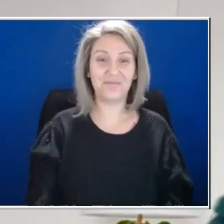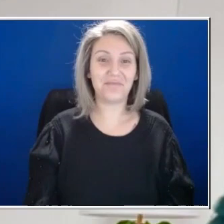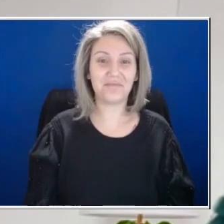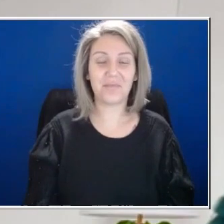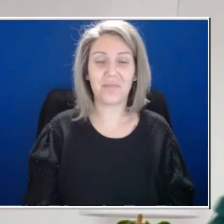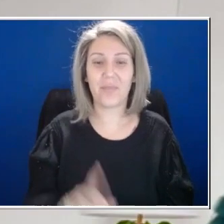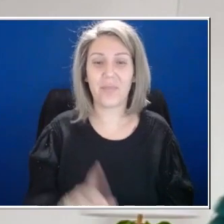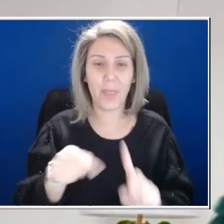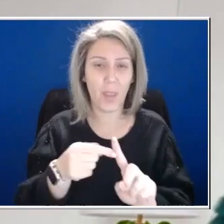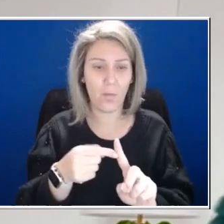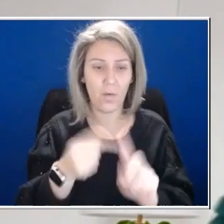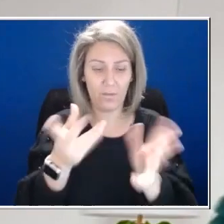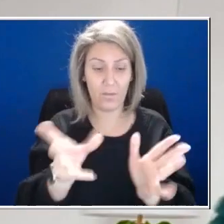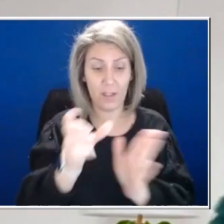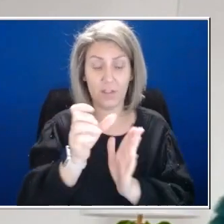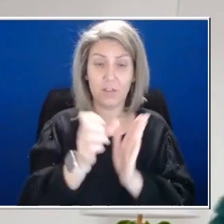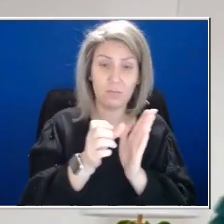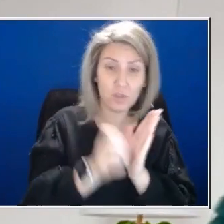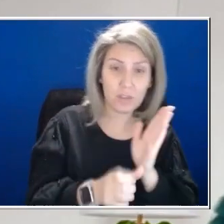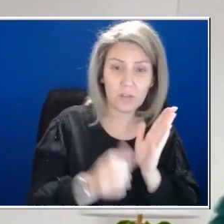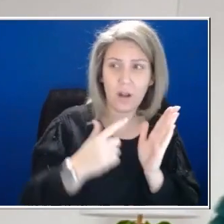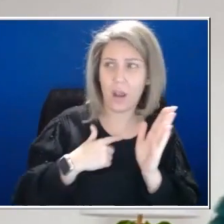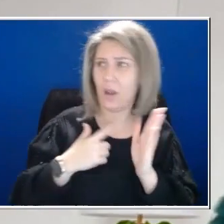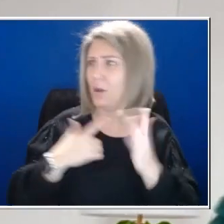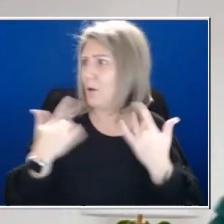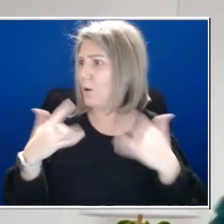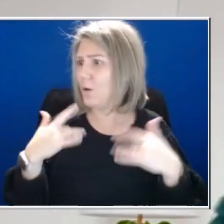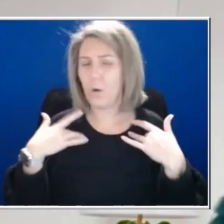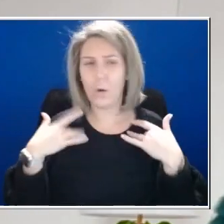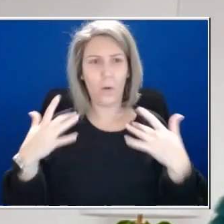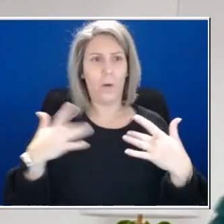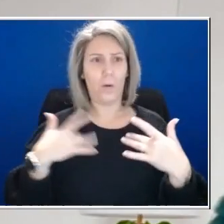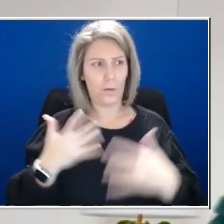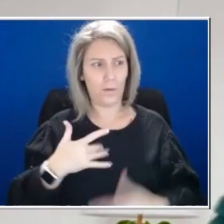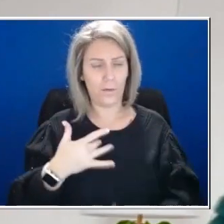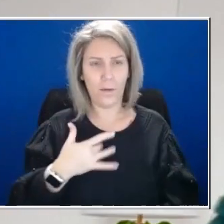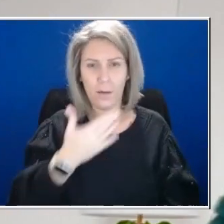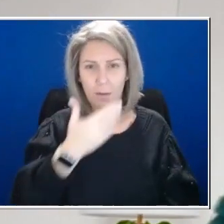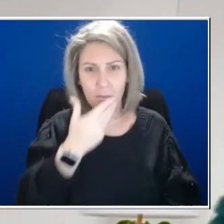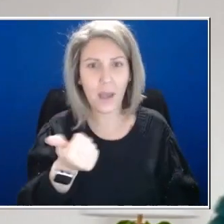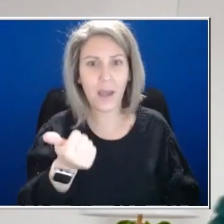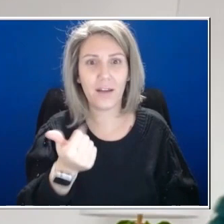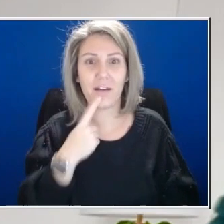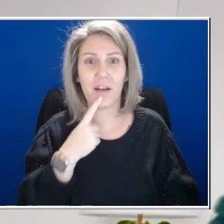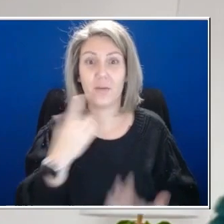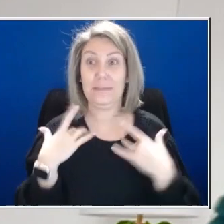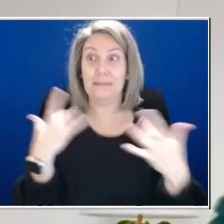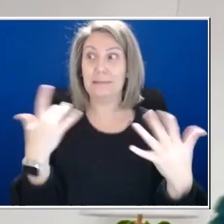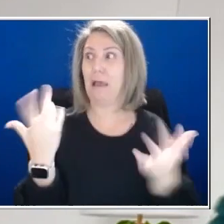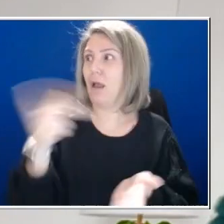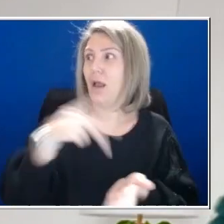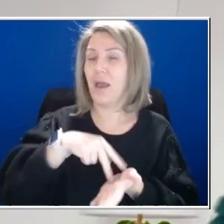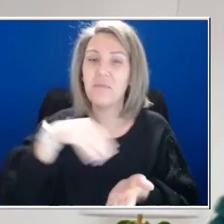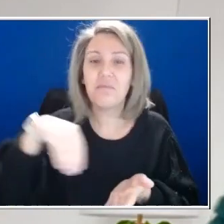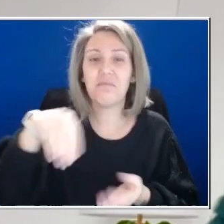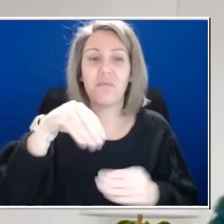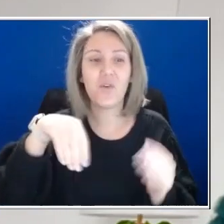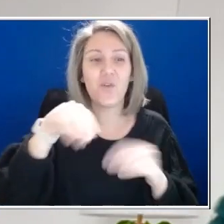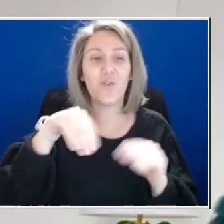out of the procedure, I immediately felt better. So I was pretty excited to get up and moving again, but I did take